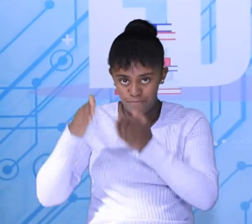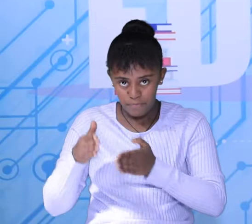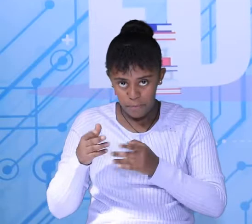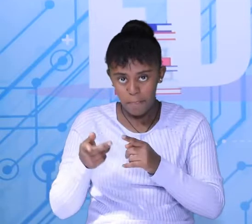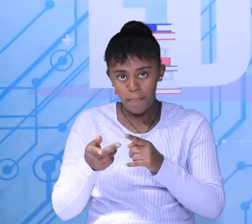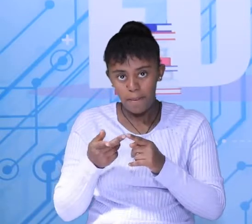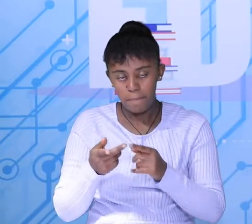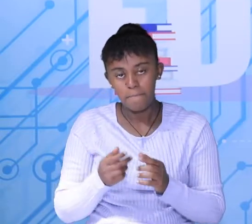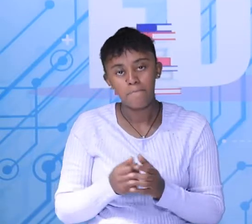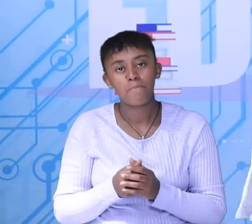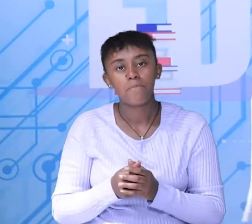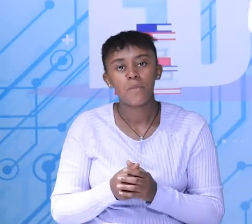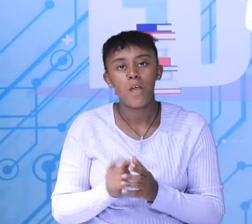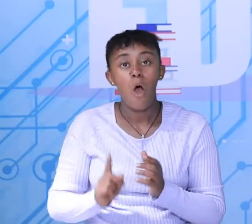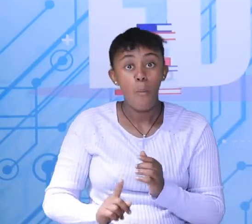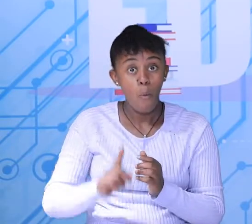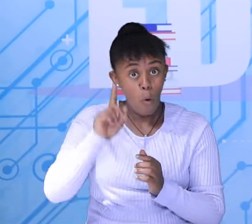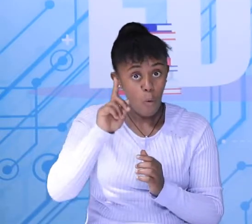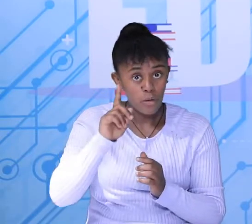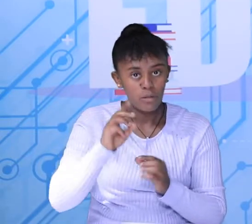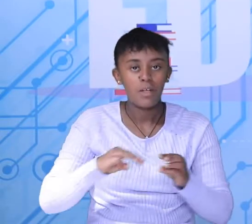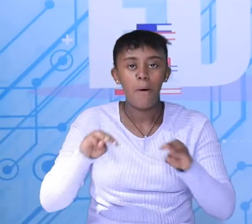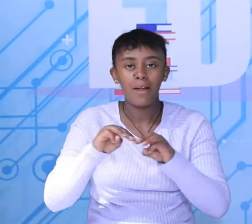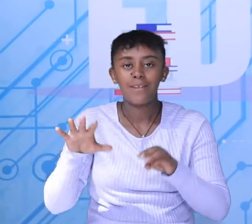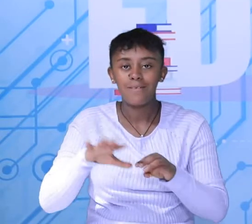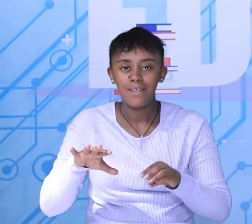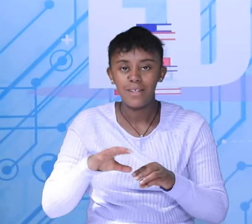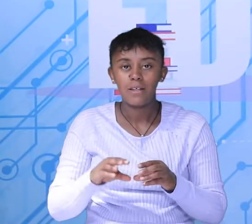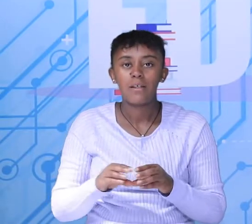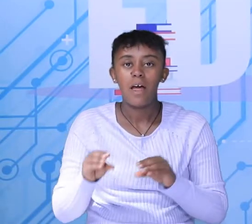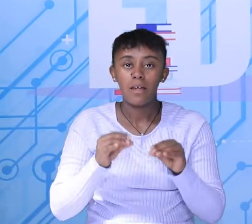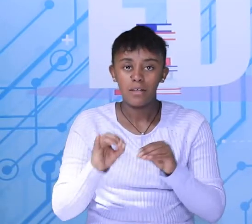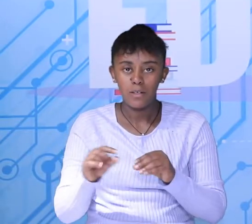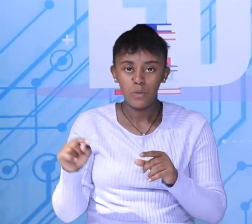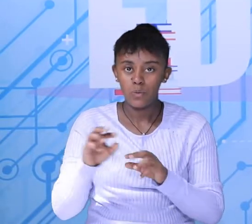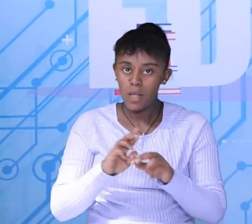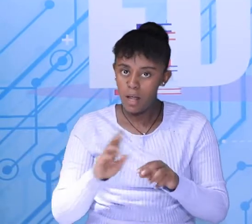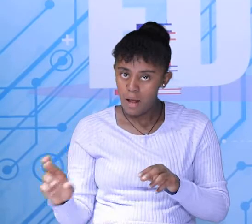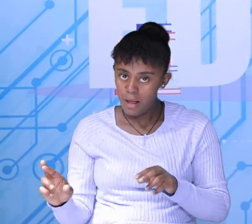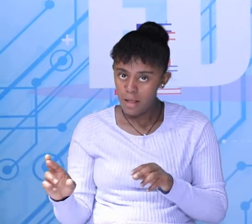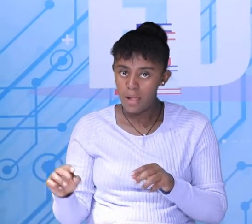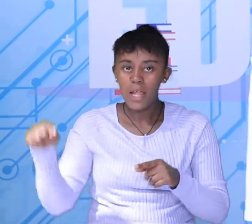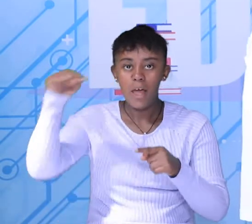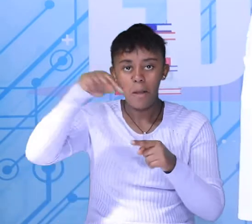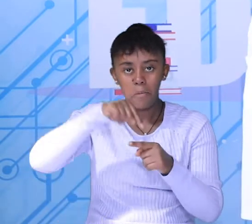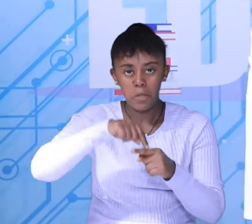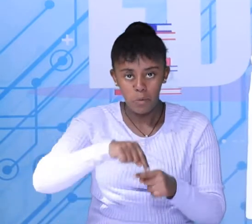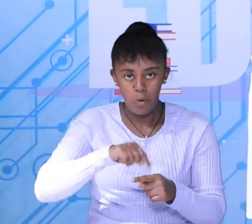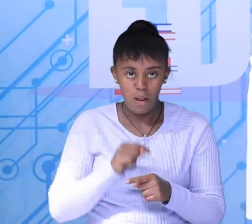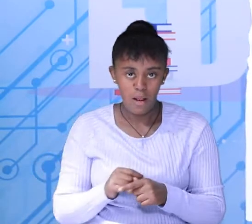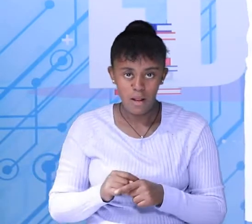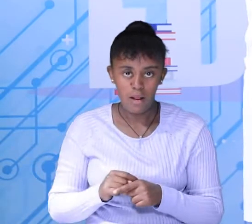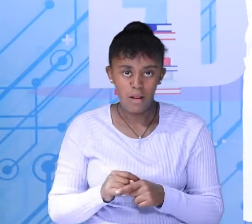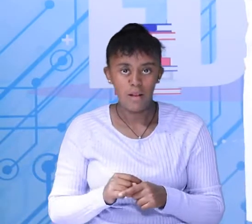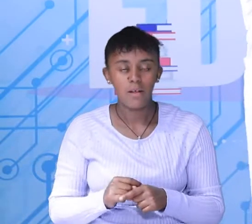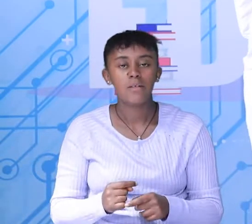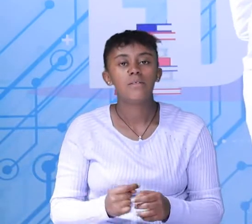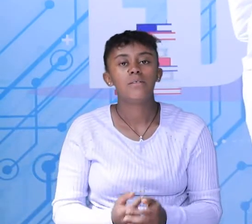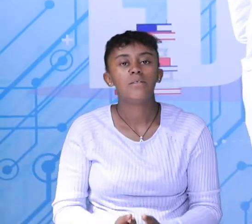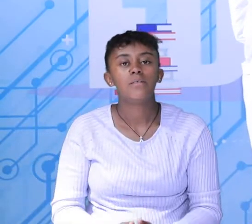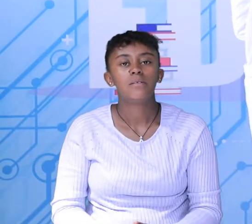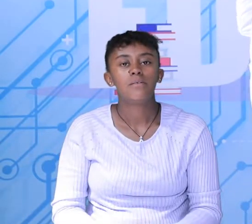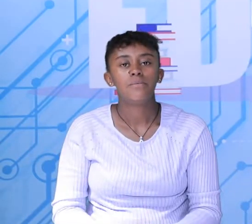it's possible to say, the electric current I and the magnetic field B. It's possible to find the force, and